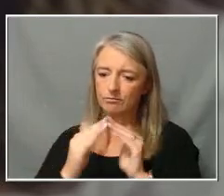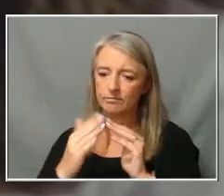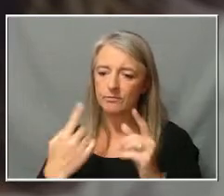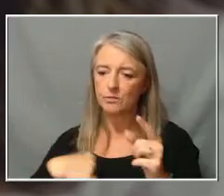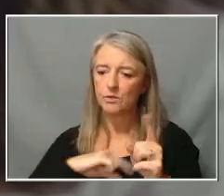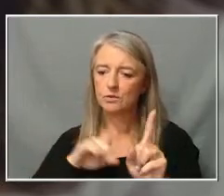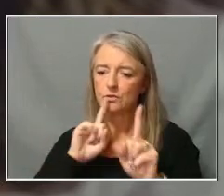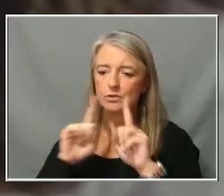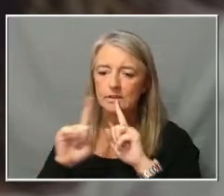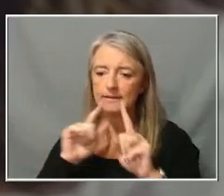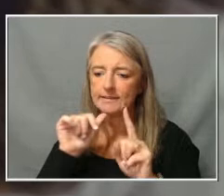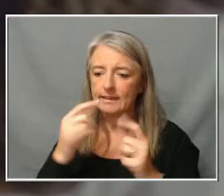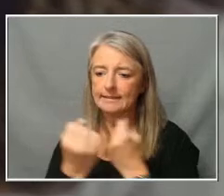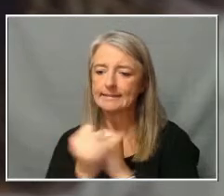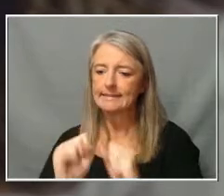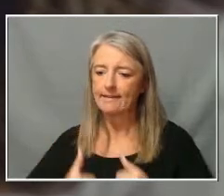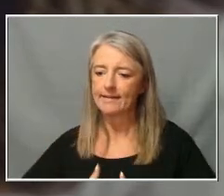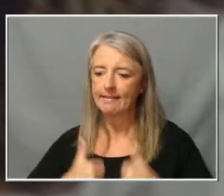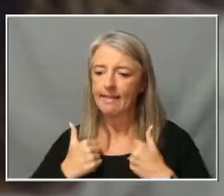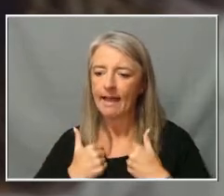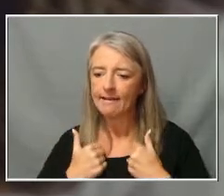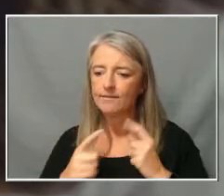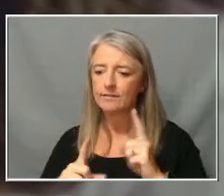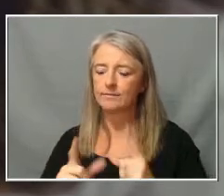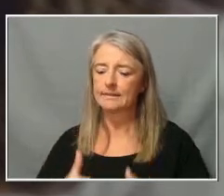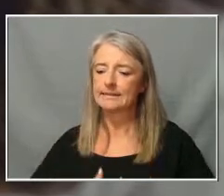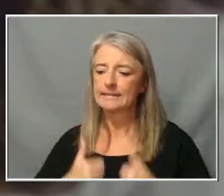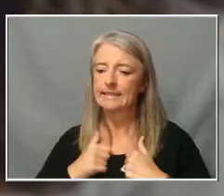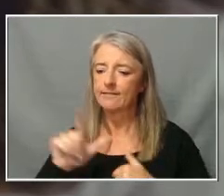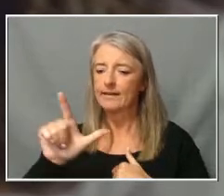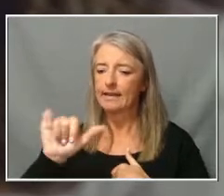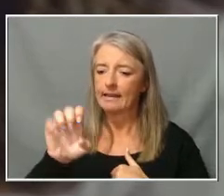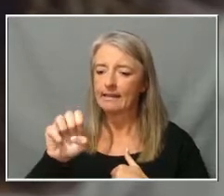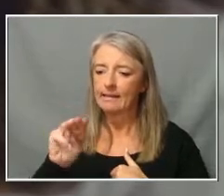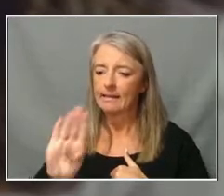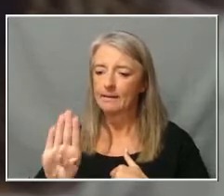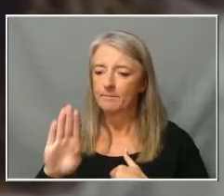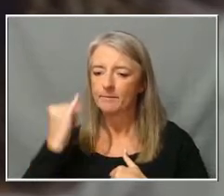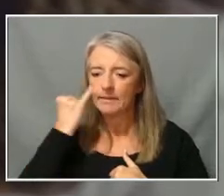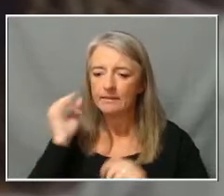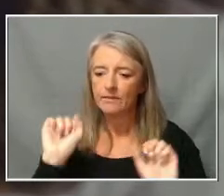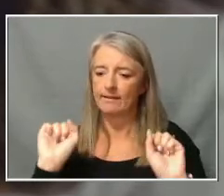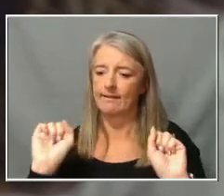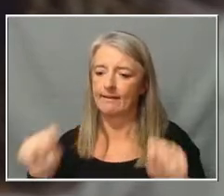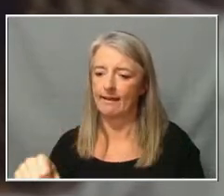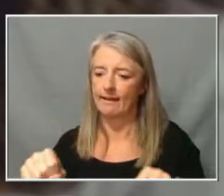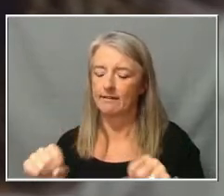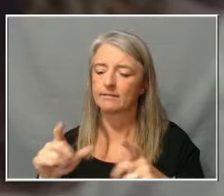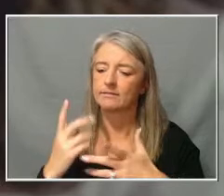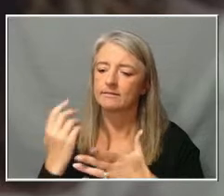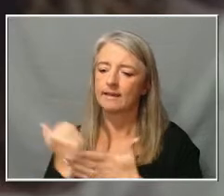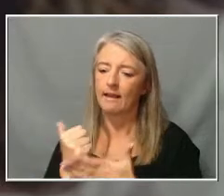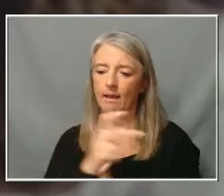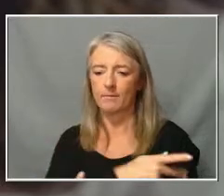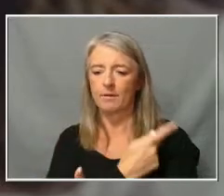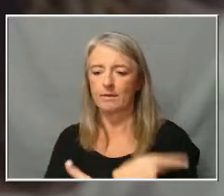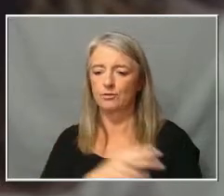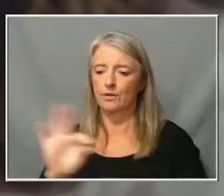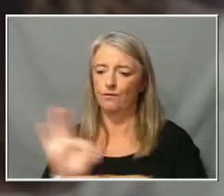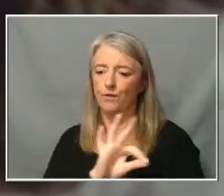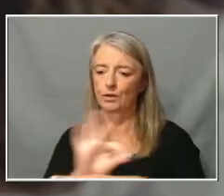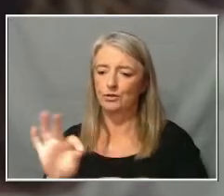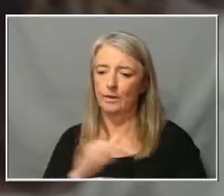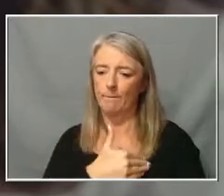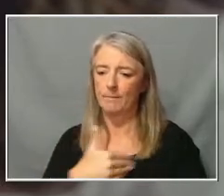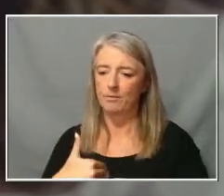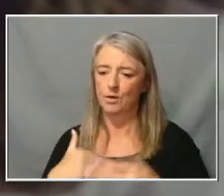not only saving life, but saving limb. And if we can't save limb, get the patient to where they can be functionally a member of